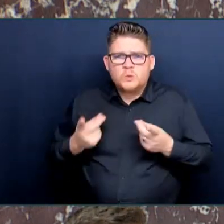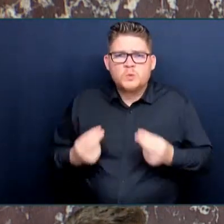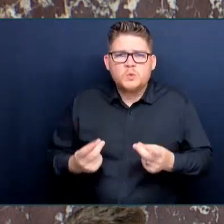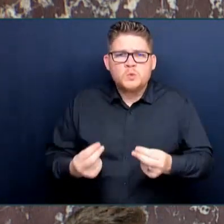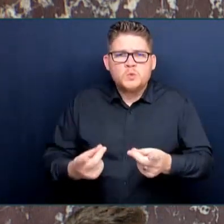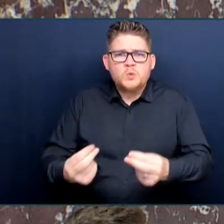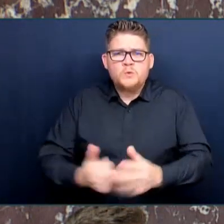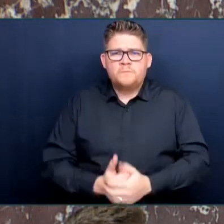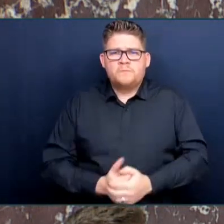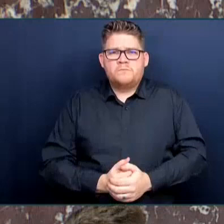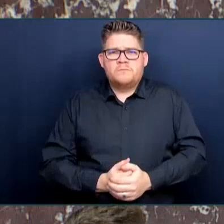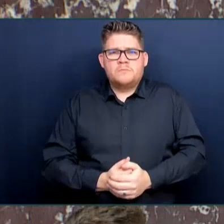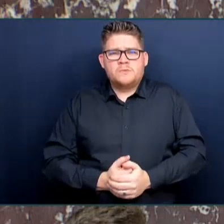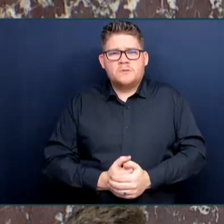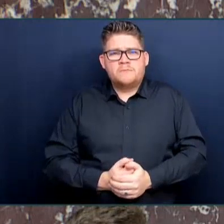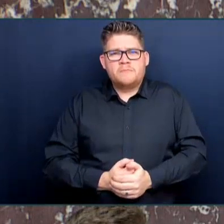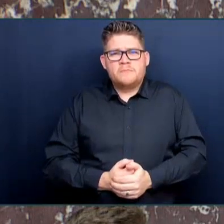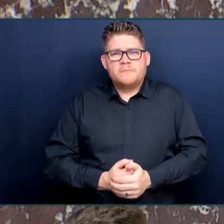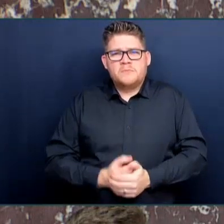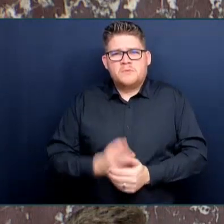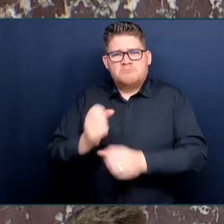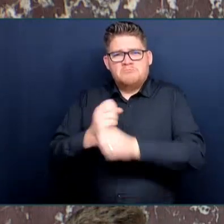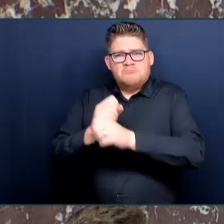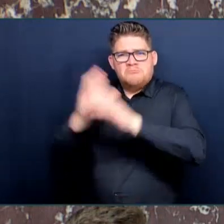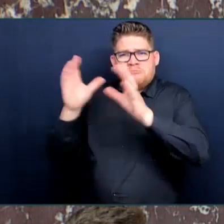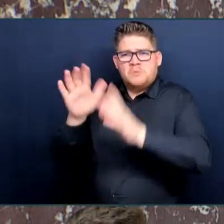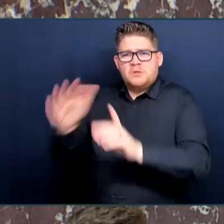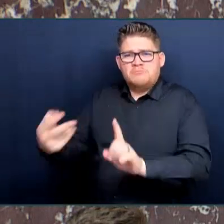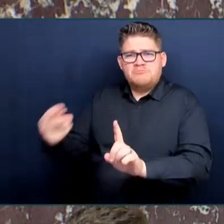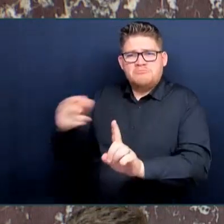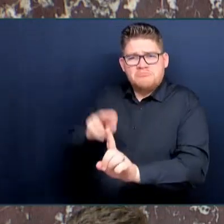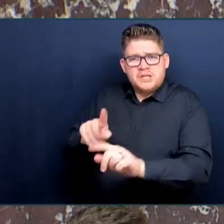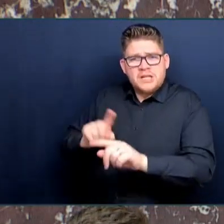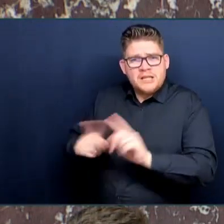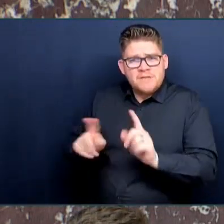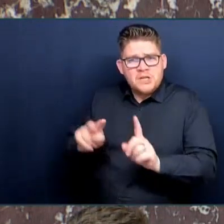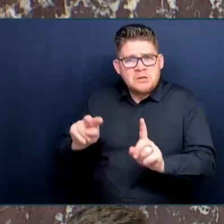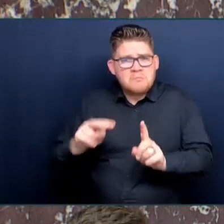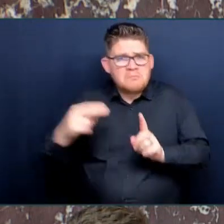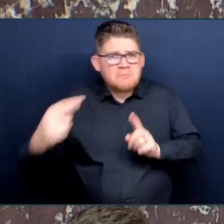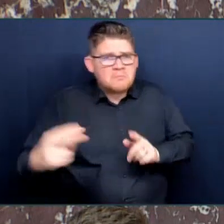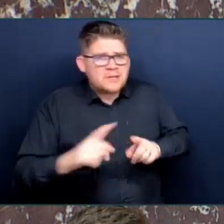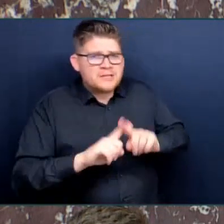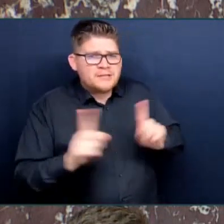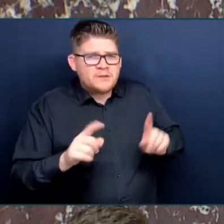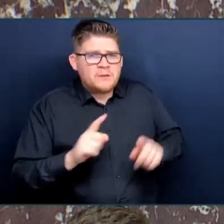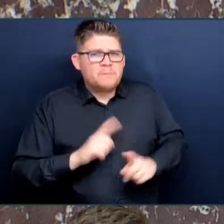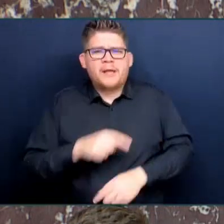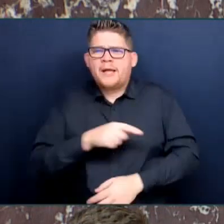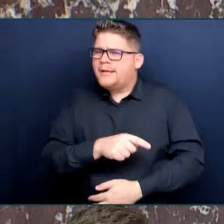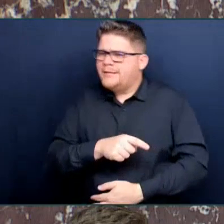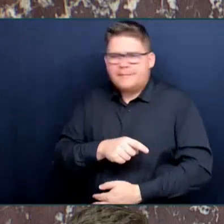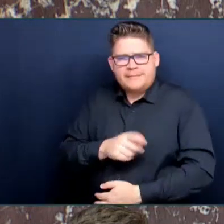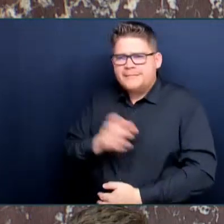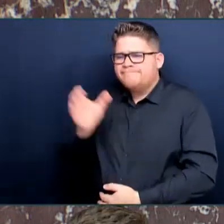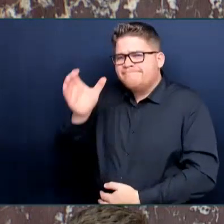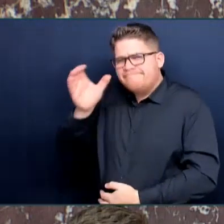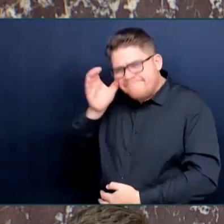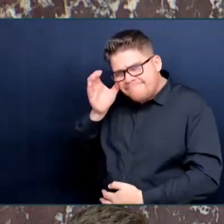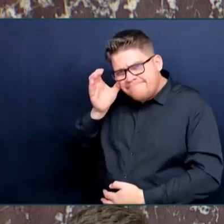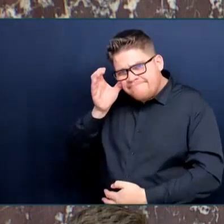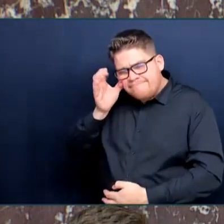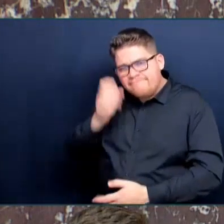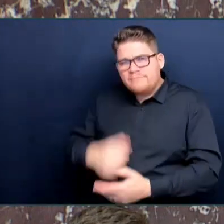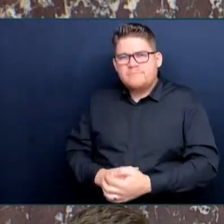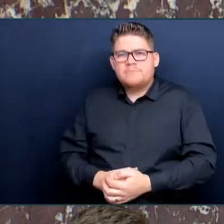thought it through. Always somebody that was very strong in his faith and his religion. Cliff lived every day